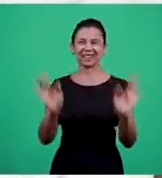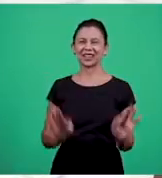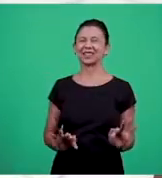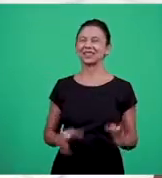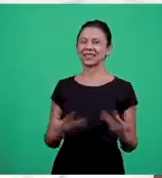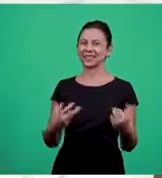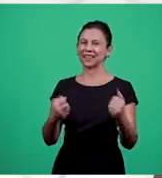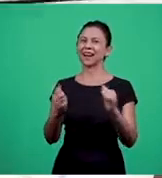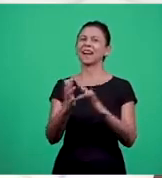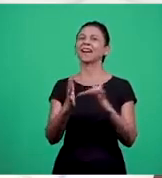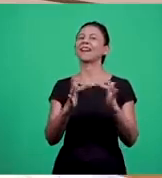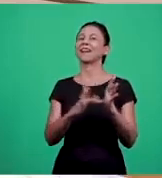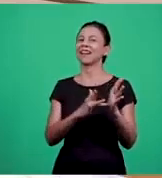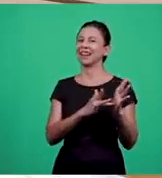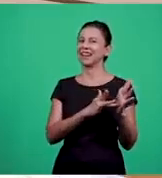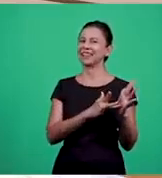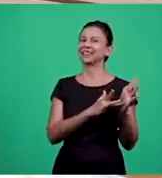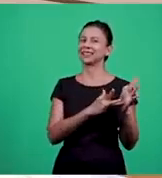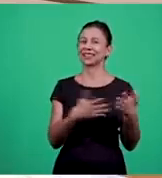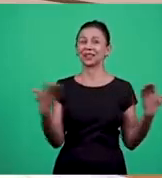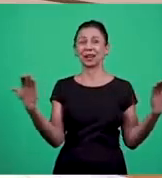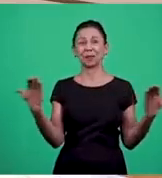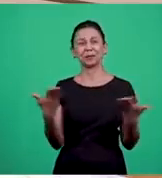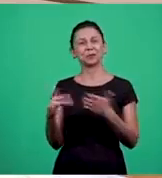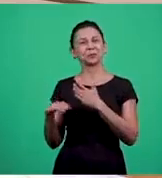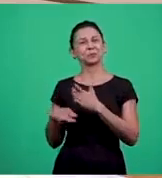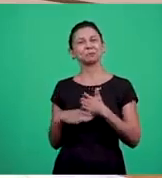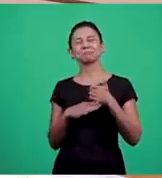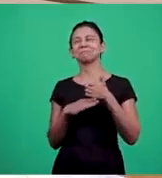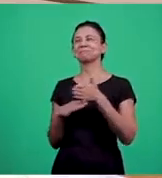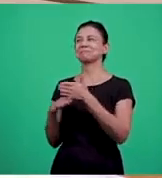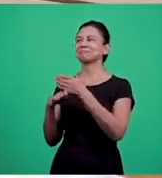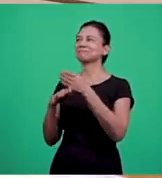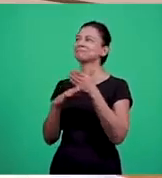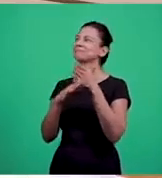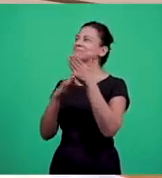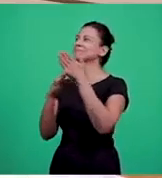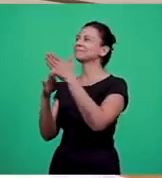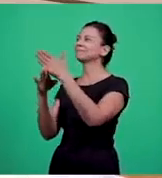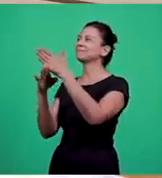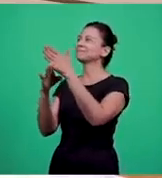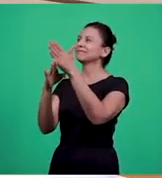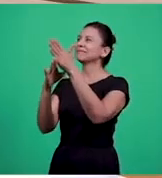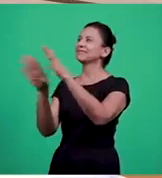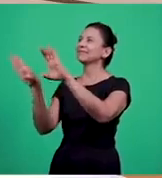met Jesus. And today I walk in his light.